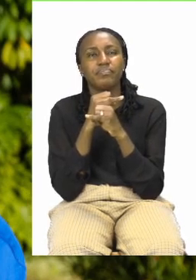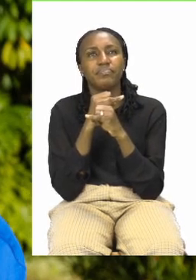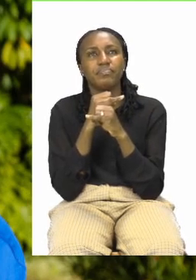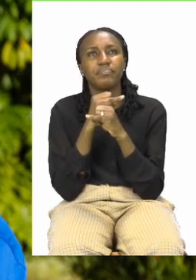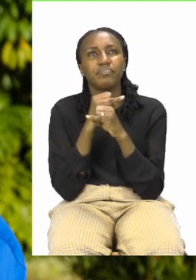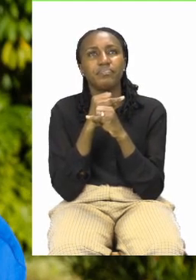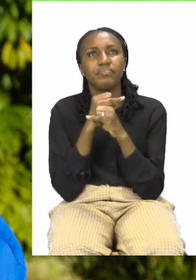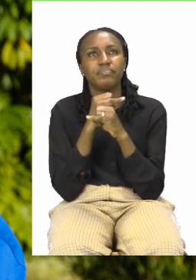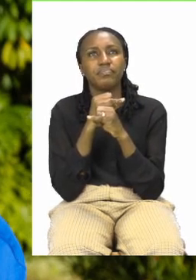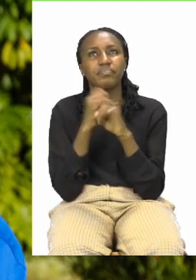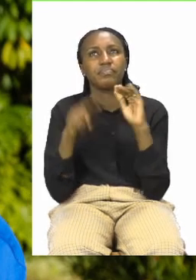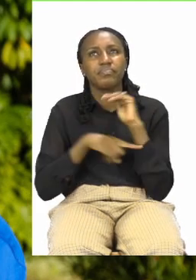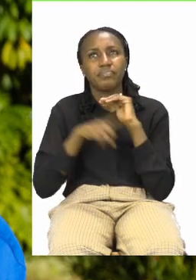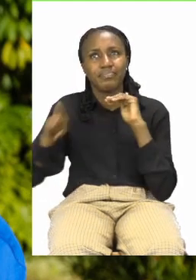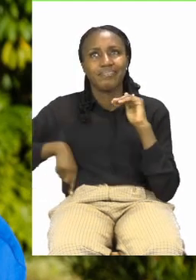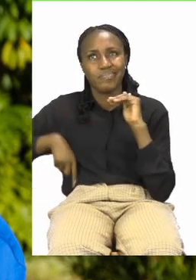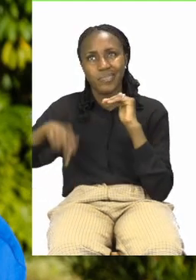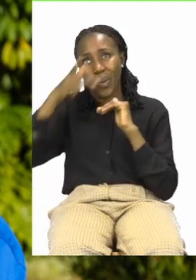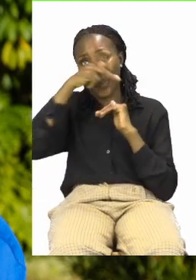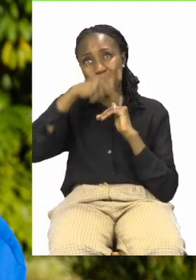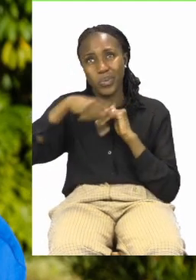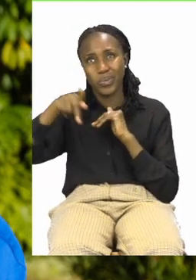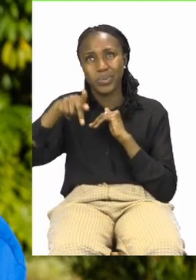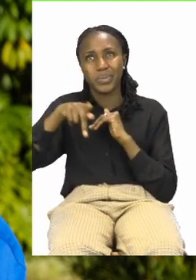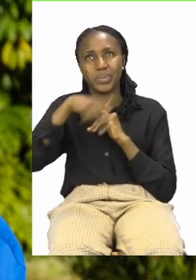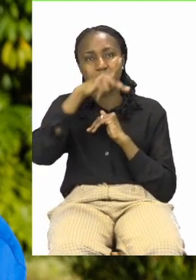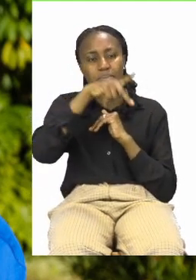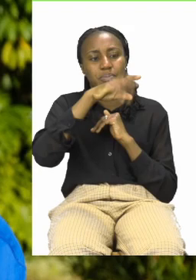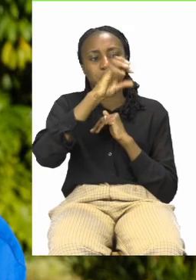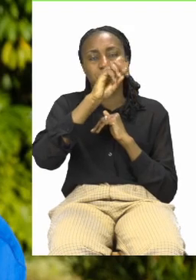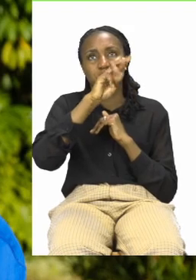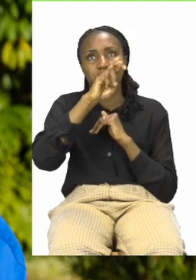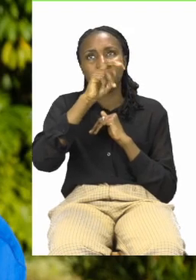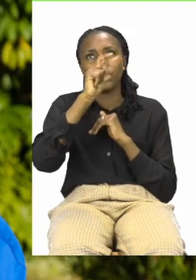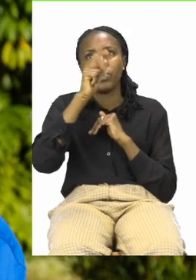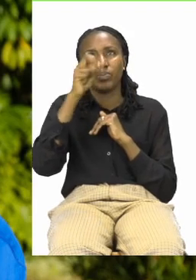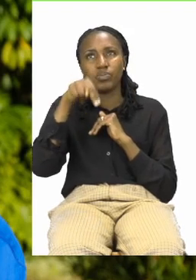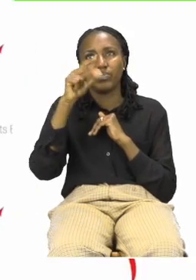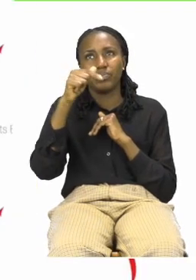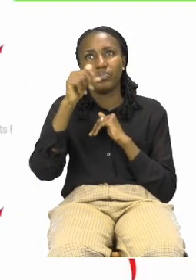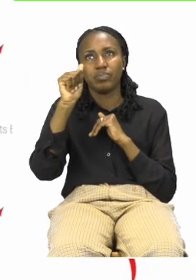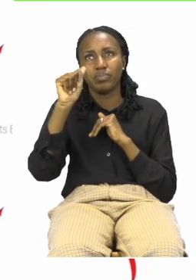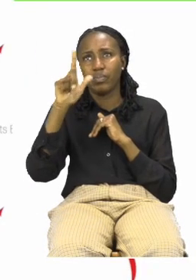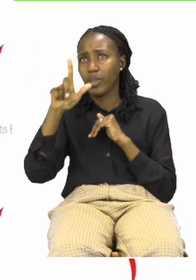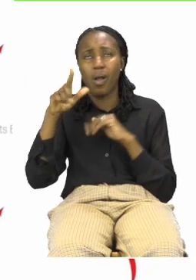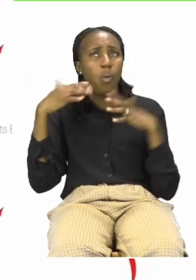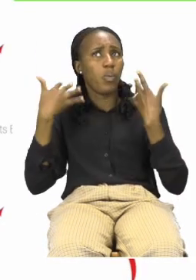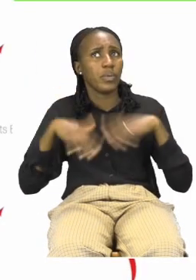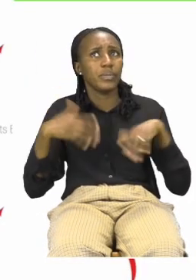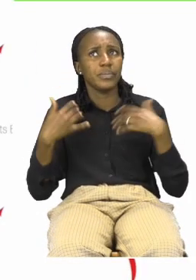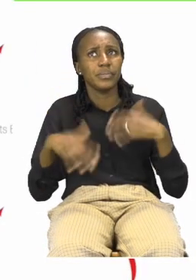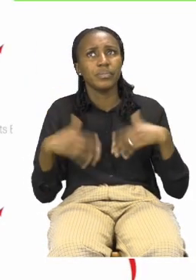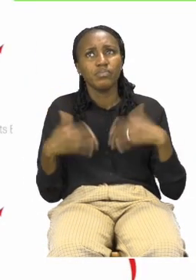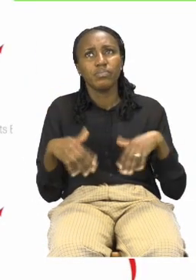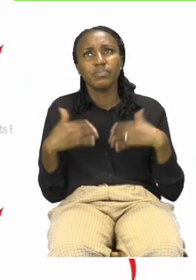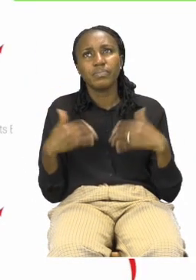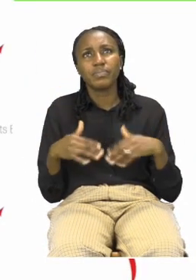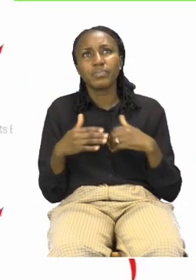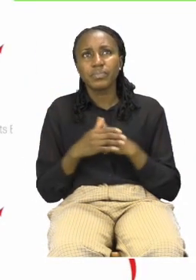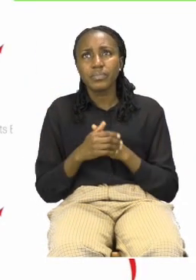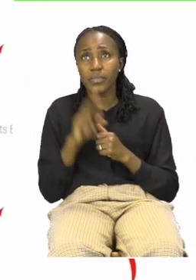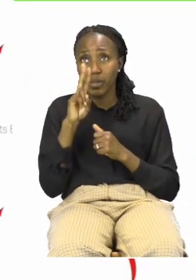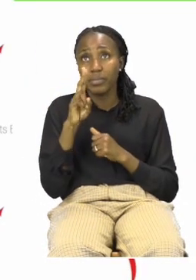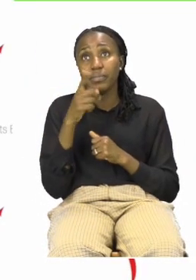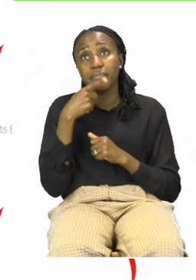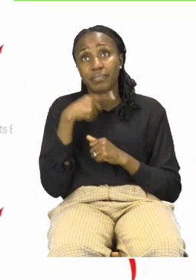in Portugal, which was an amazing feat. And I must say, the two